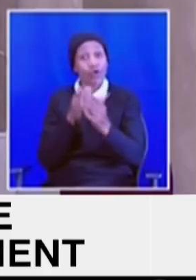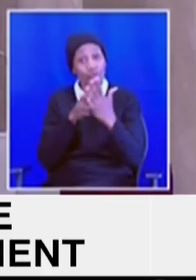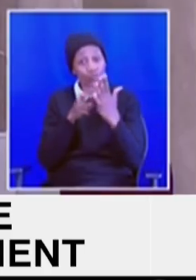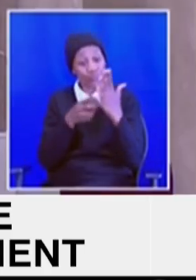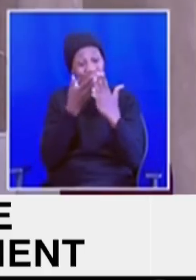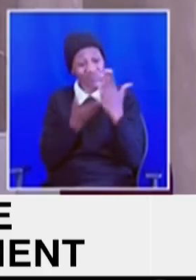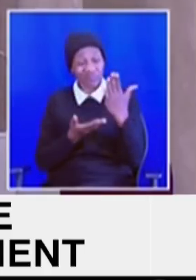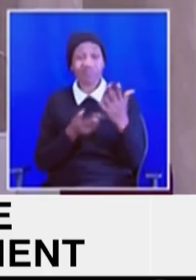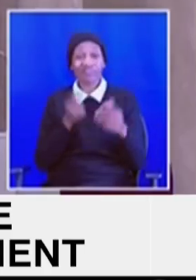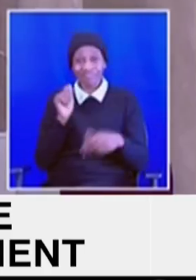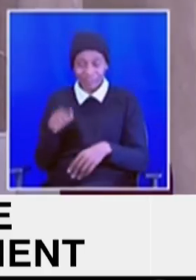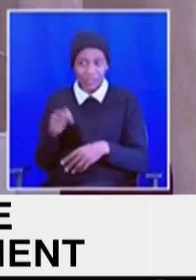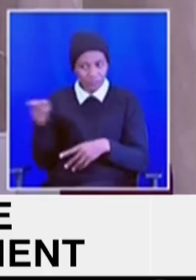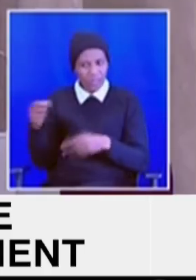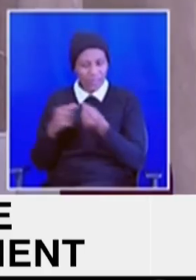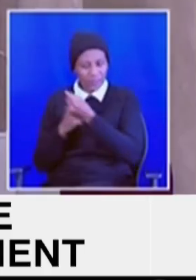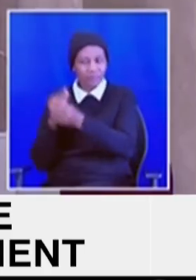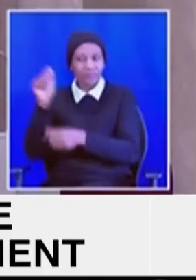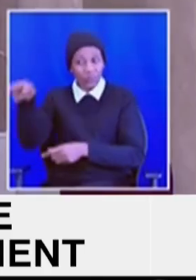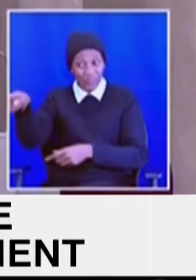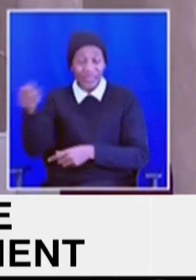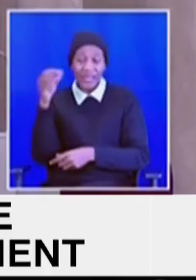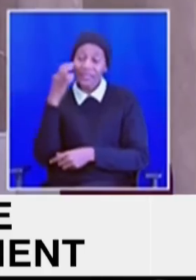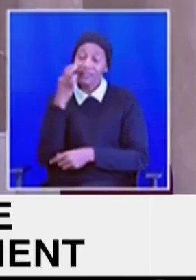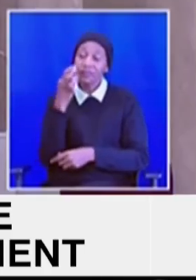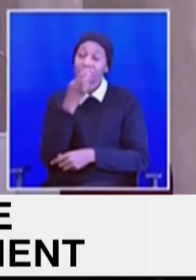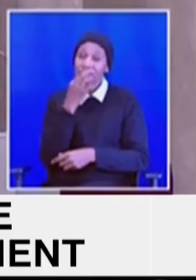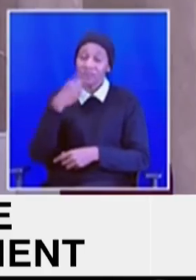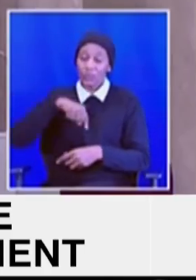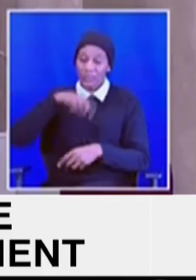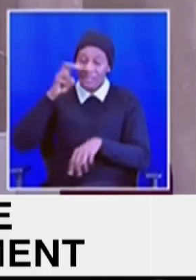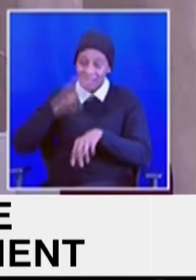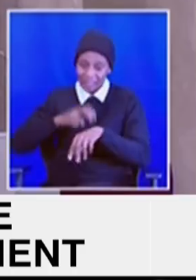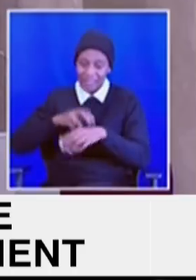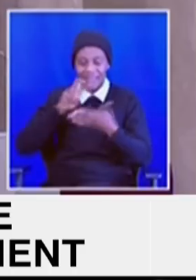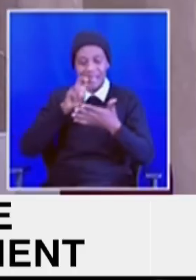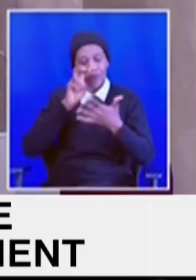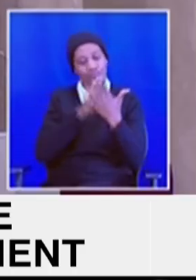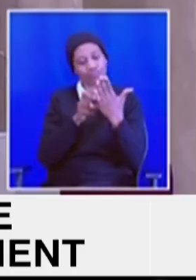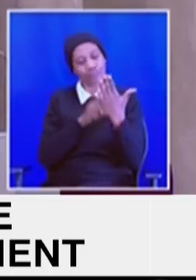I agree with you, Honorable Dutoit, when you say we need a regulatory framework,